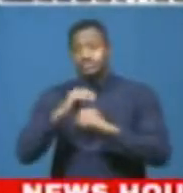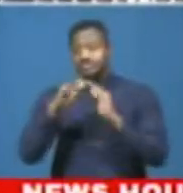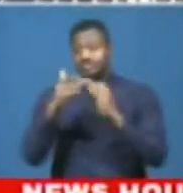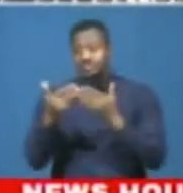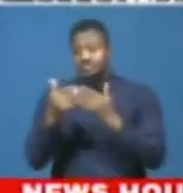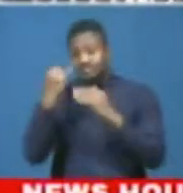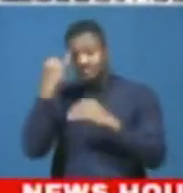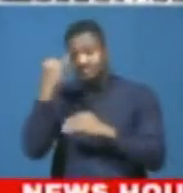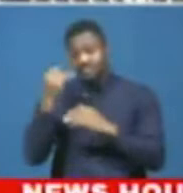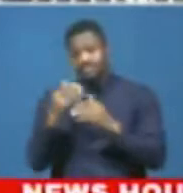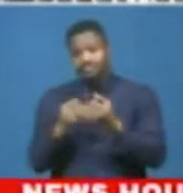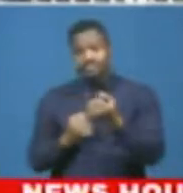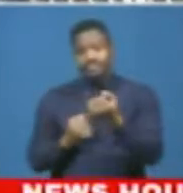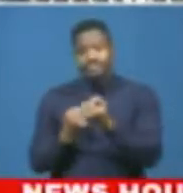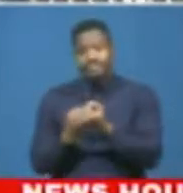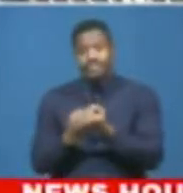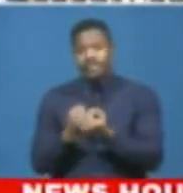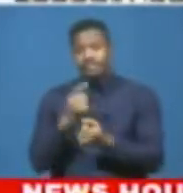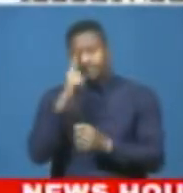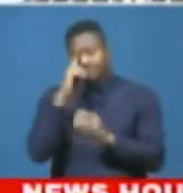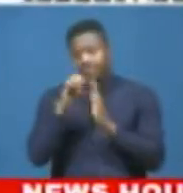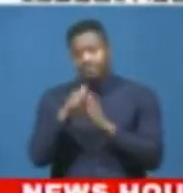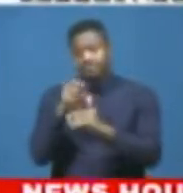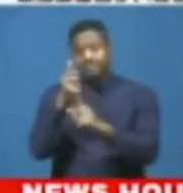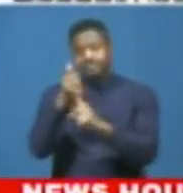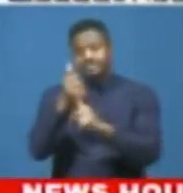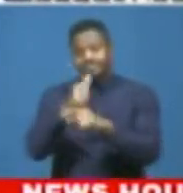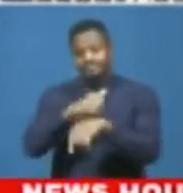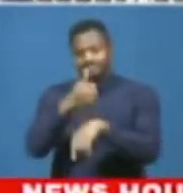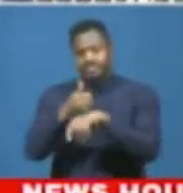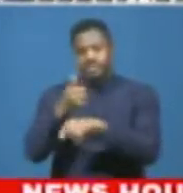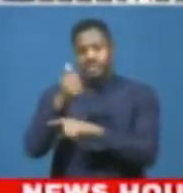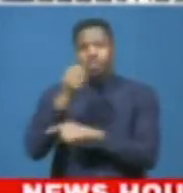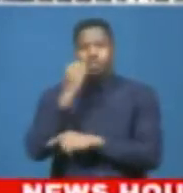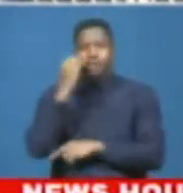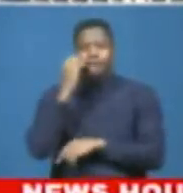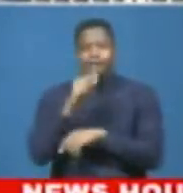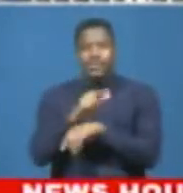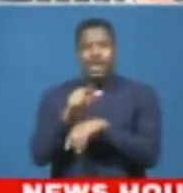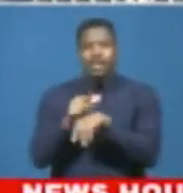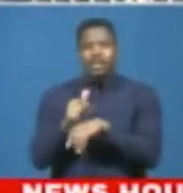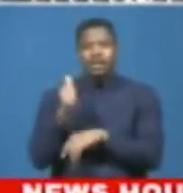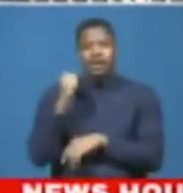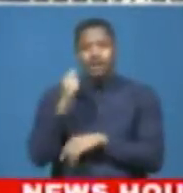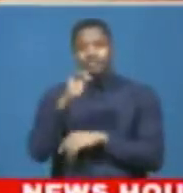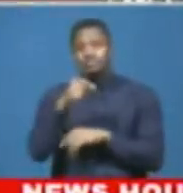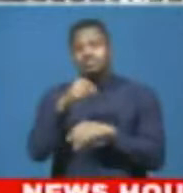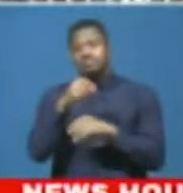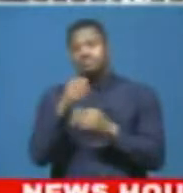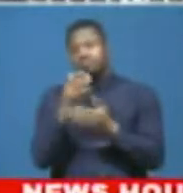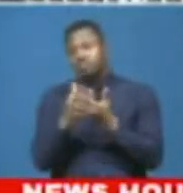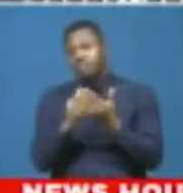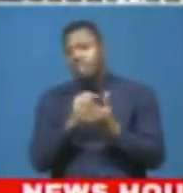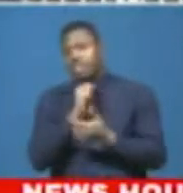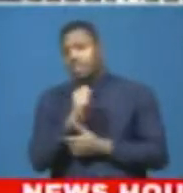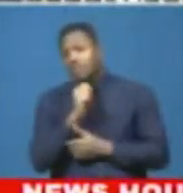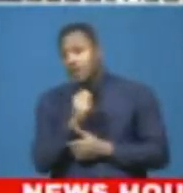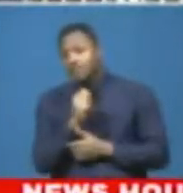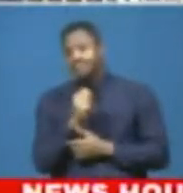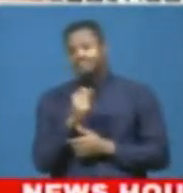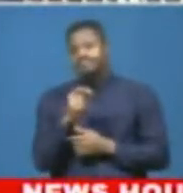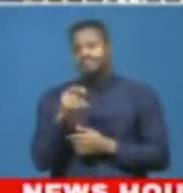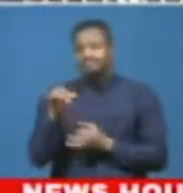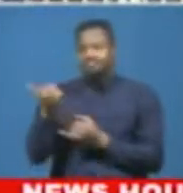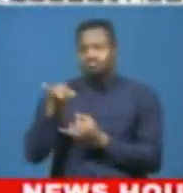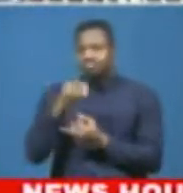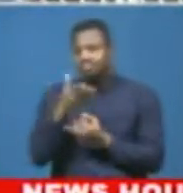support, for instance, you to set up a backyard garden and also support you with some of the tools and input that you will